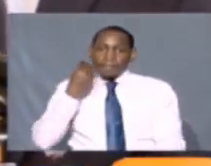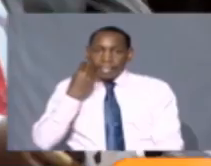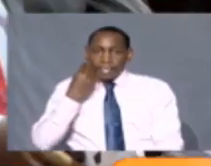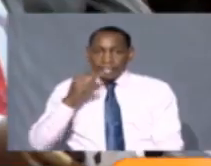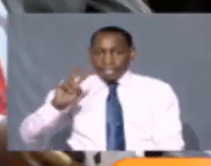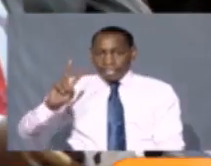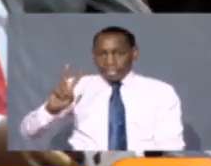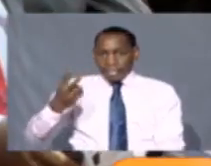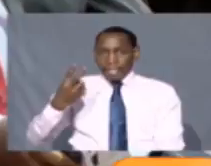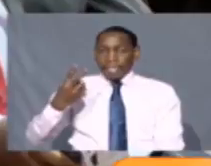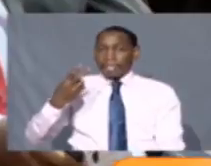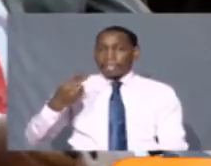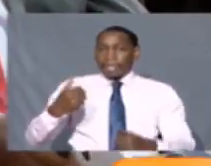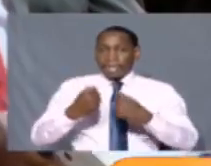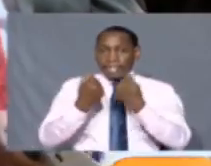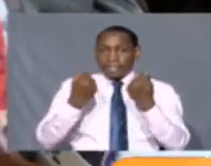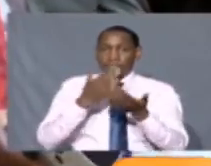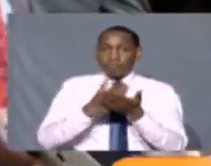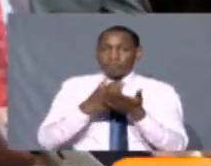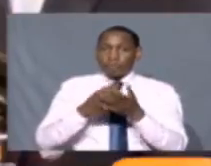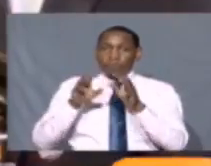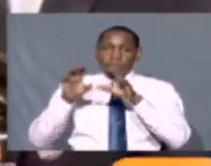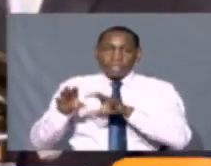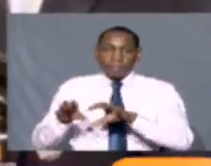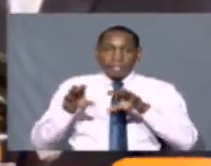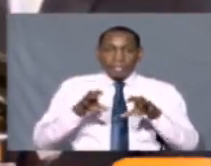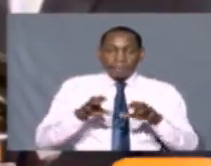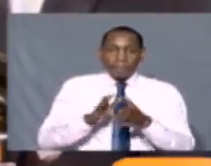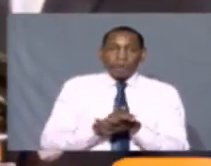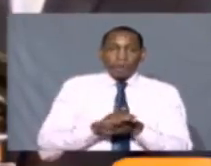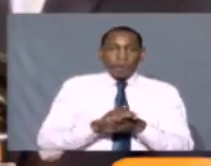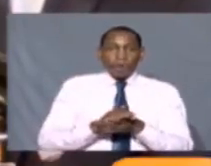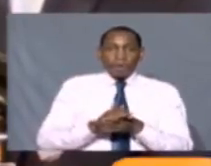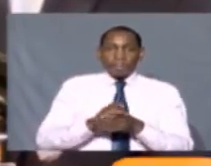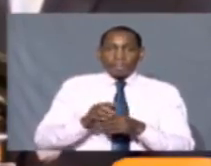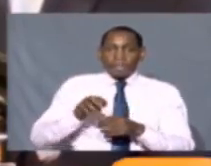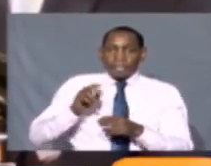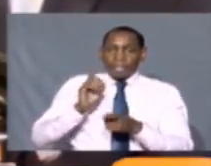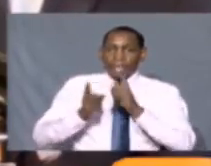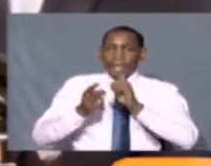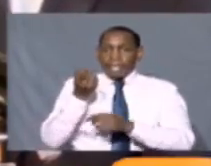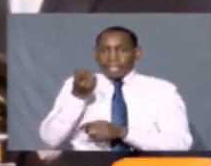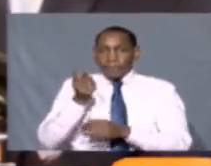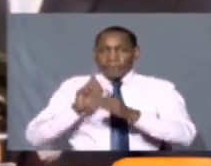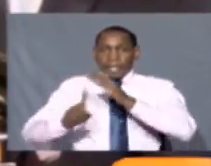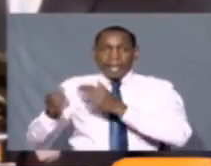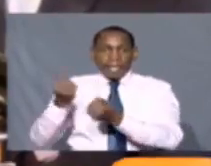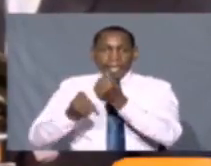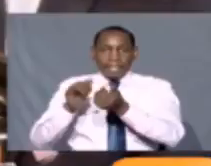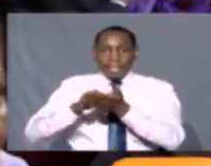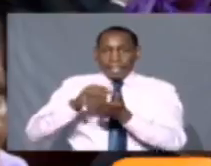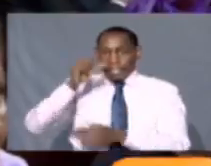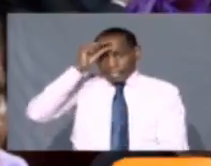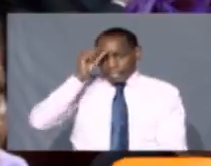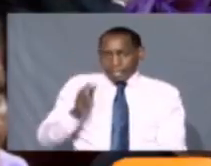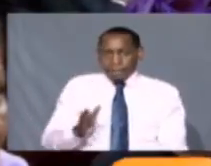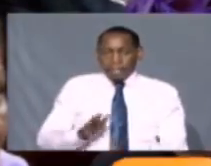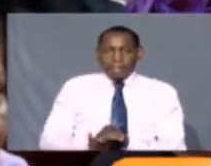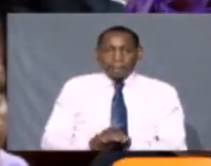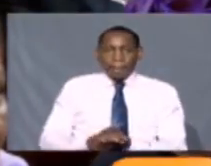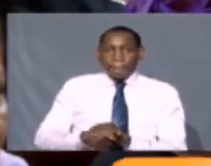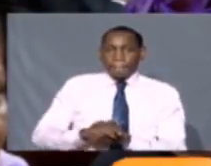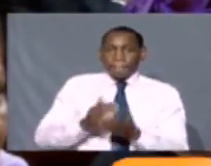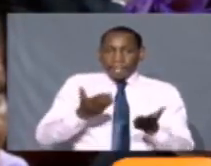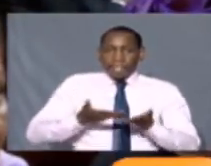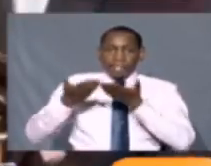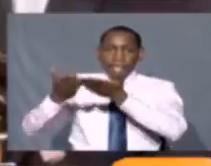second attack. And she was actually struggling. She ran a bit, she would walk, get into the car. We live in a place she ran so that the cameras can pick her. We had to take